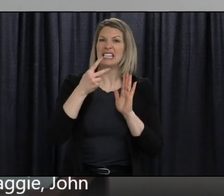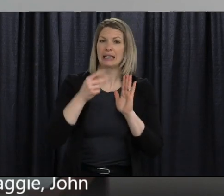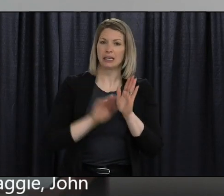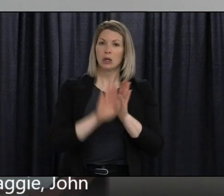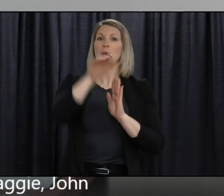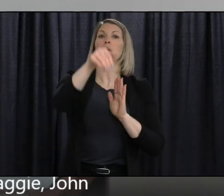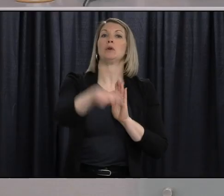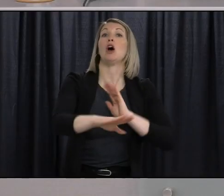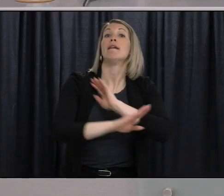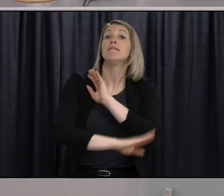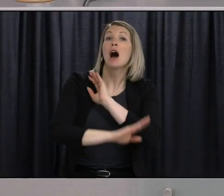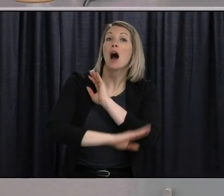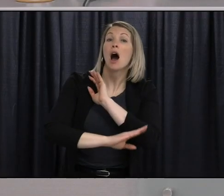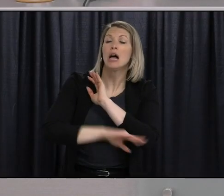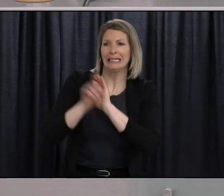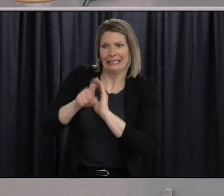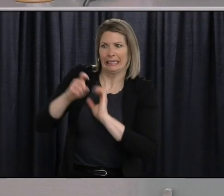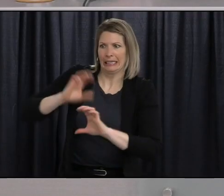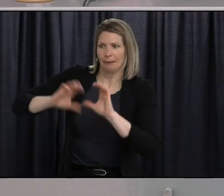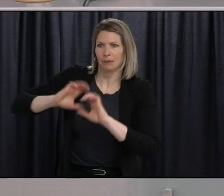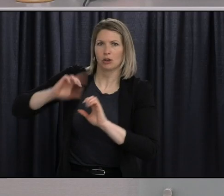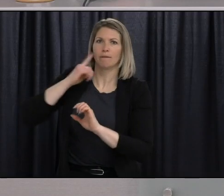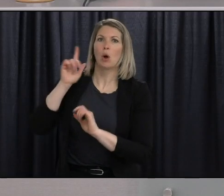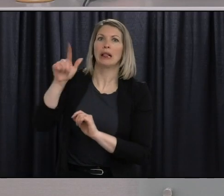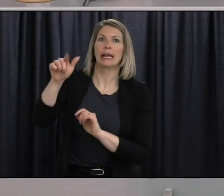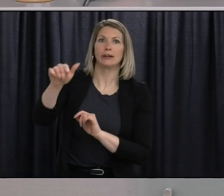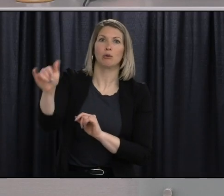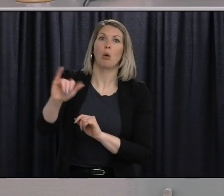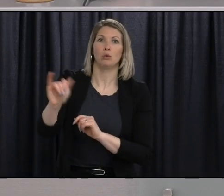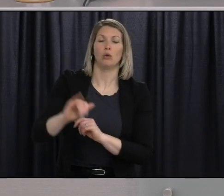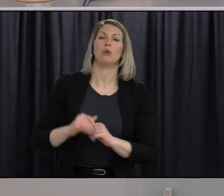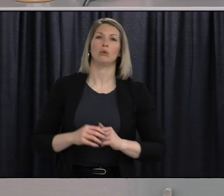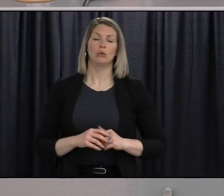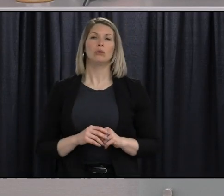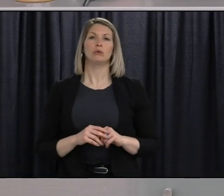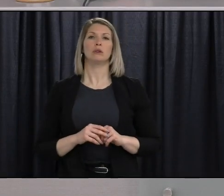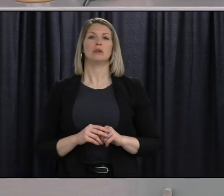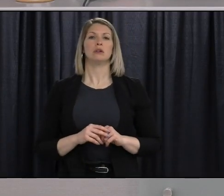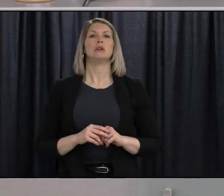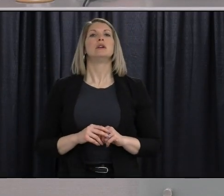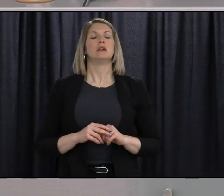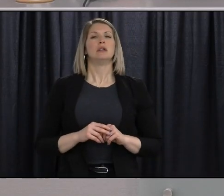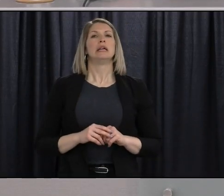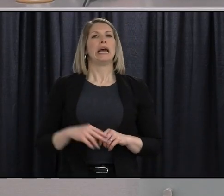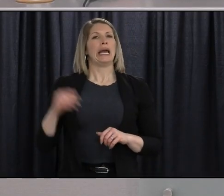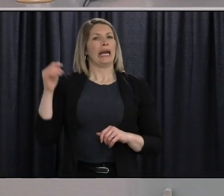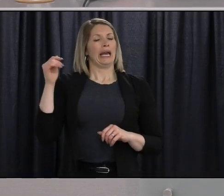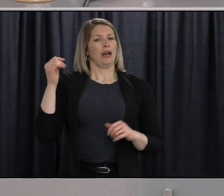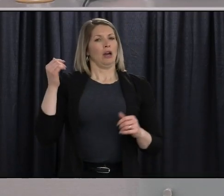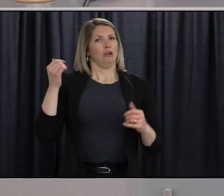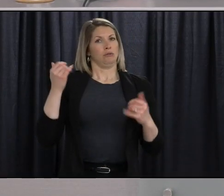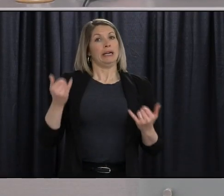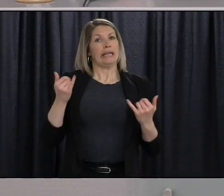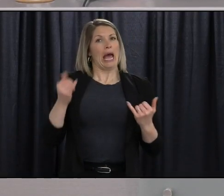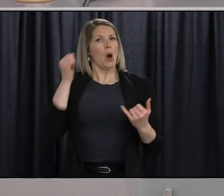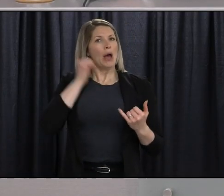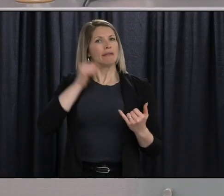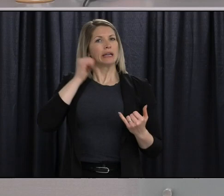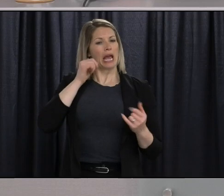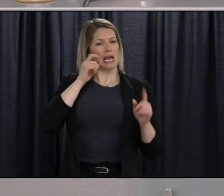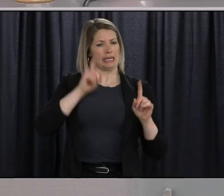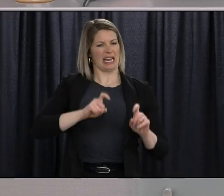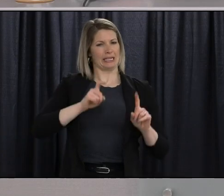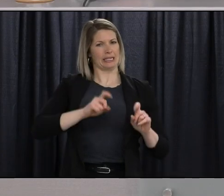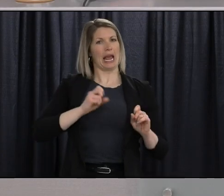Ben, in testing, there's a lot of conversations that occurs on a daily basis about the number of tests in a province. And one of the things I